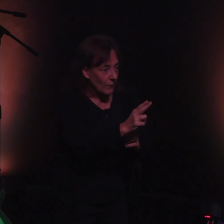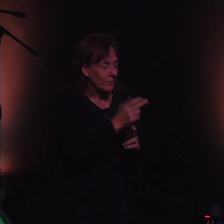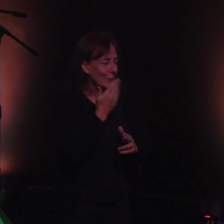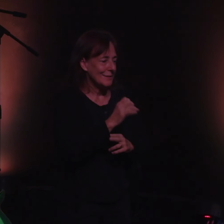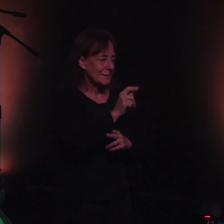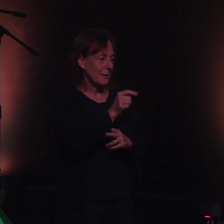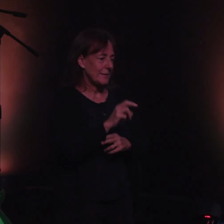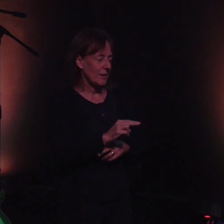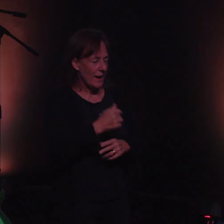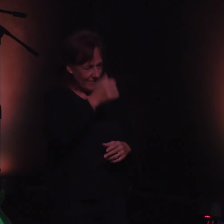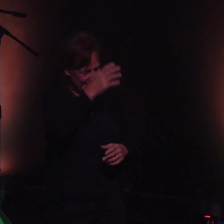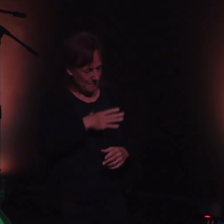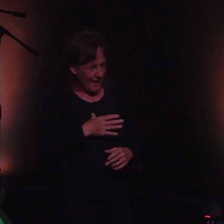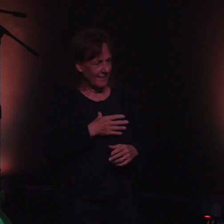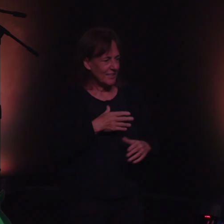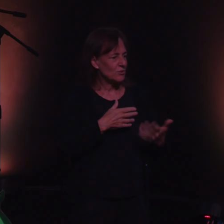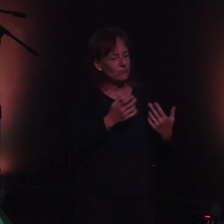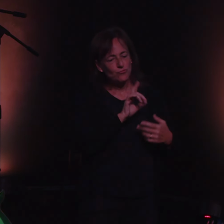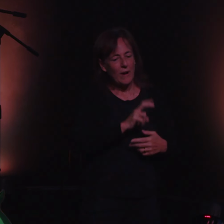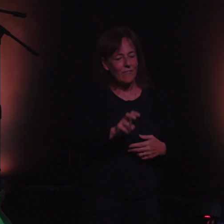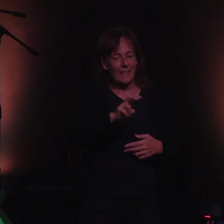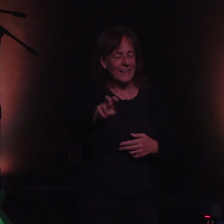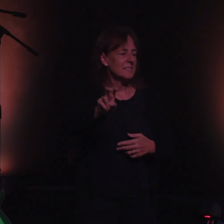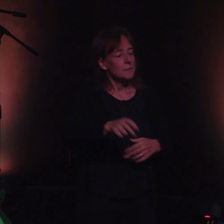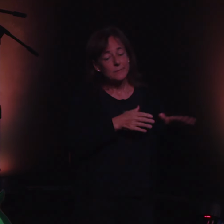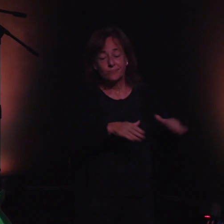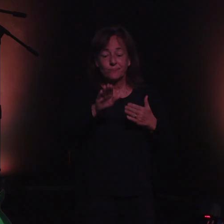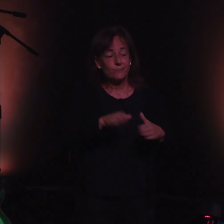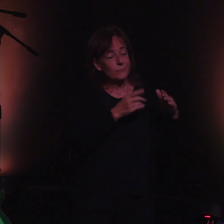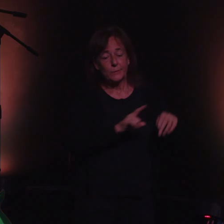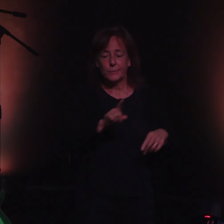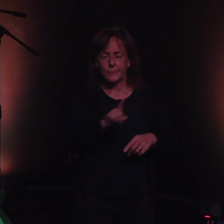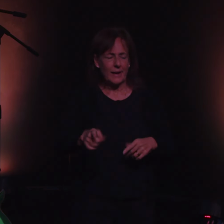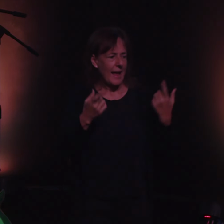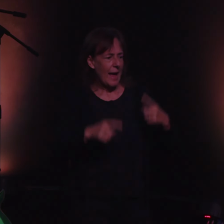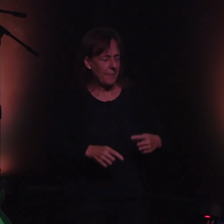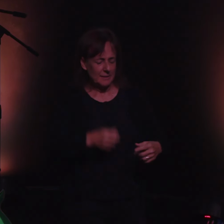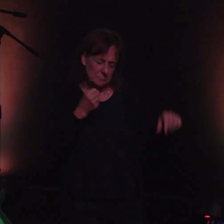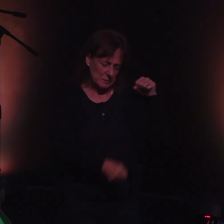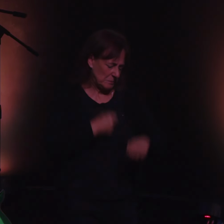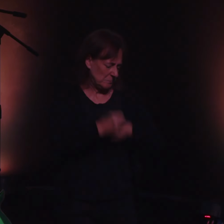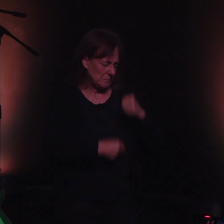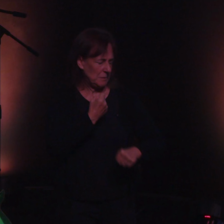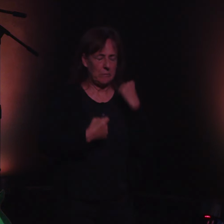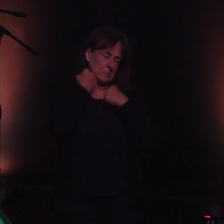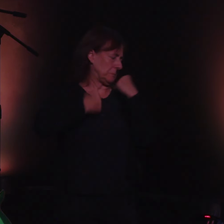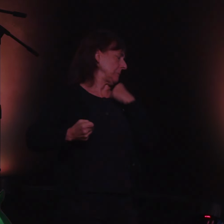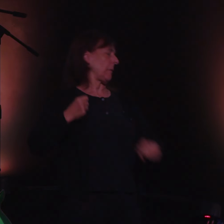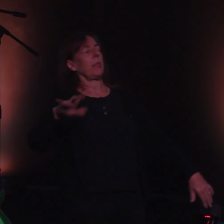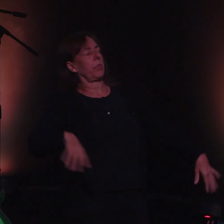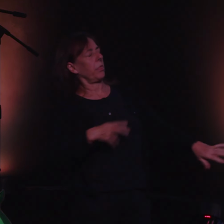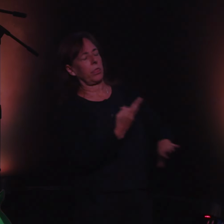we have this man, this traveler, who's been going along the way here, and he's been beaten down by these robbers. And